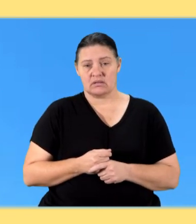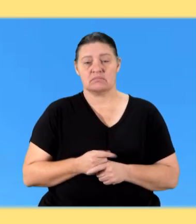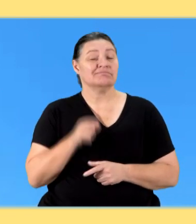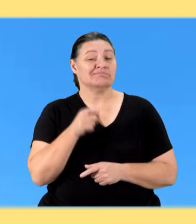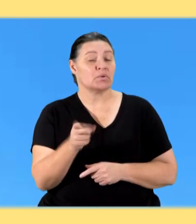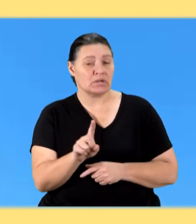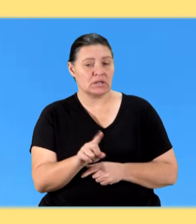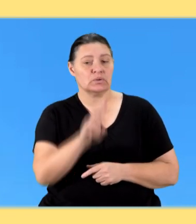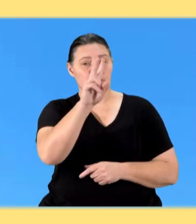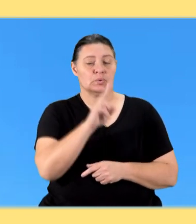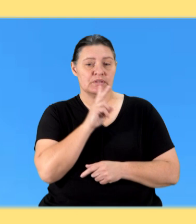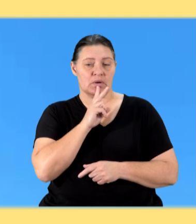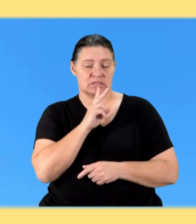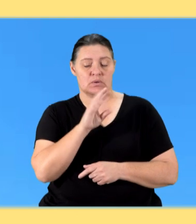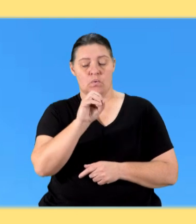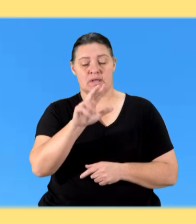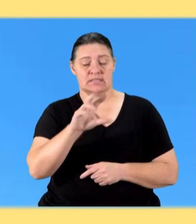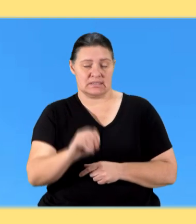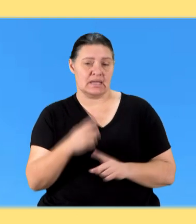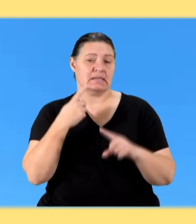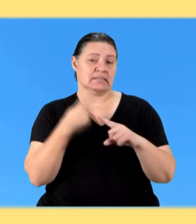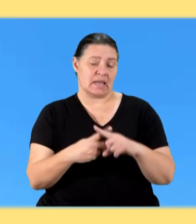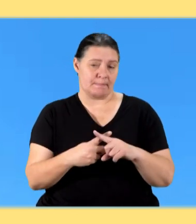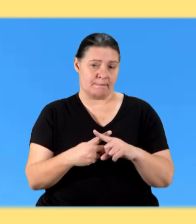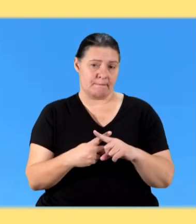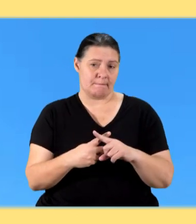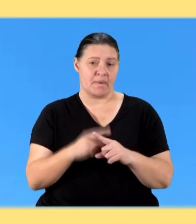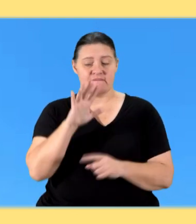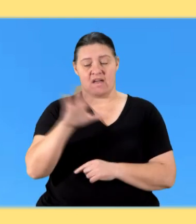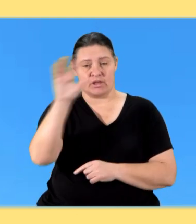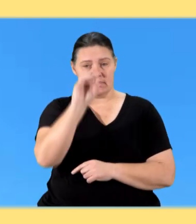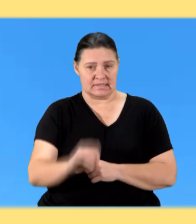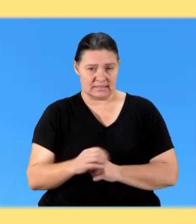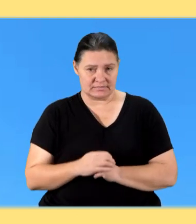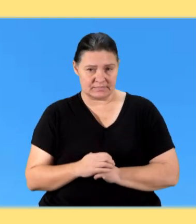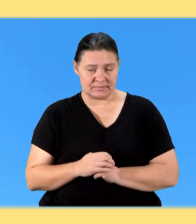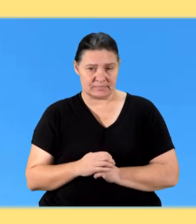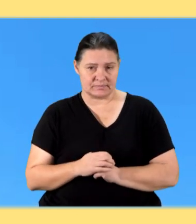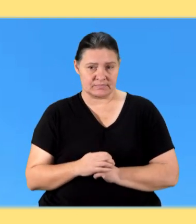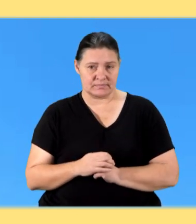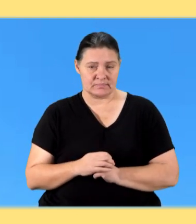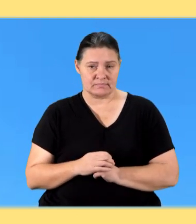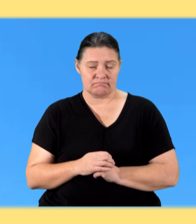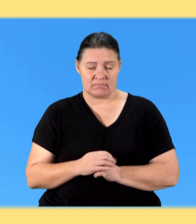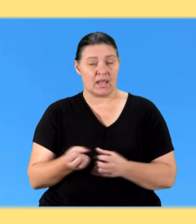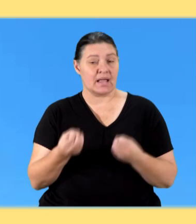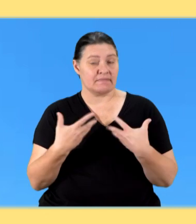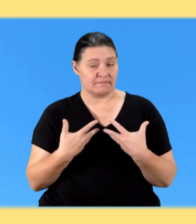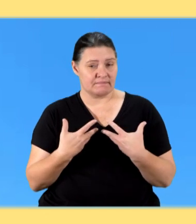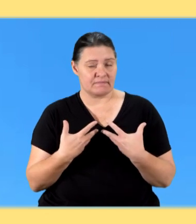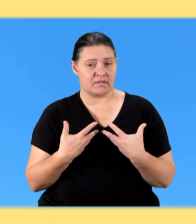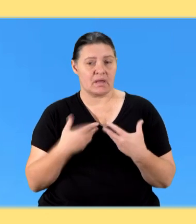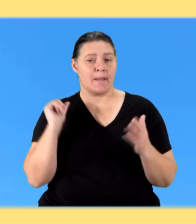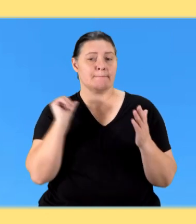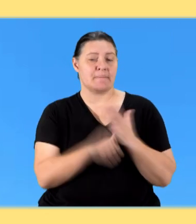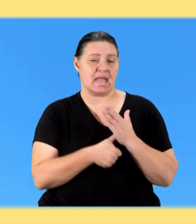wage is 2,080 multiplied by 5%. That will